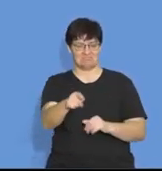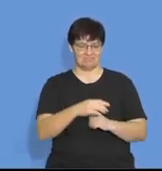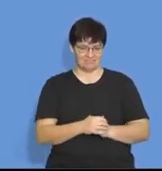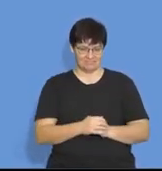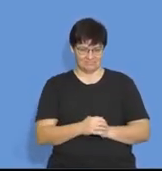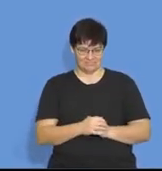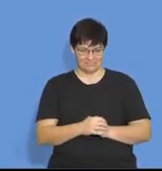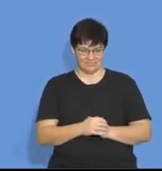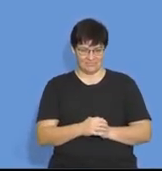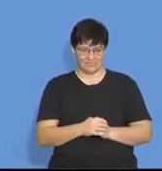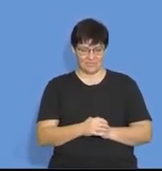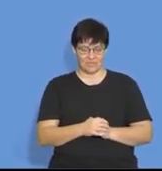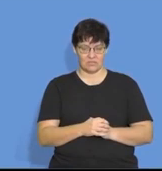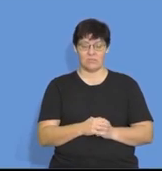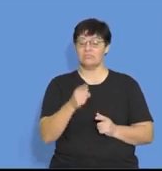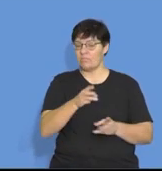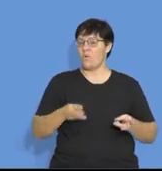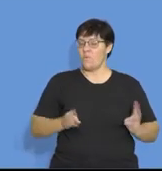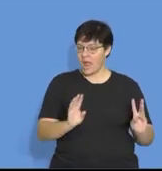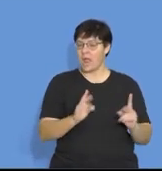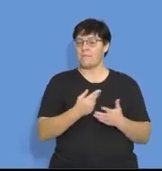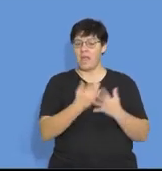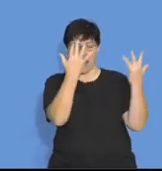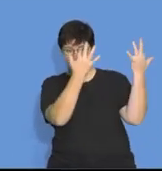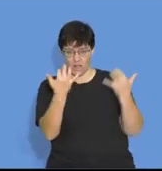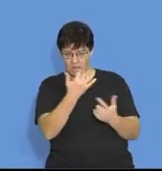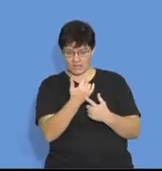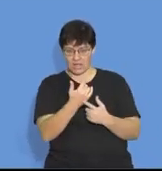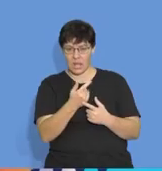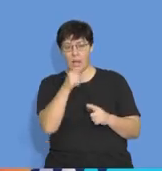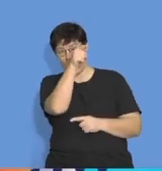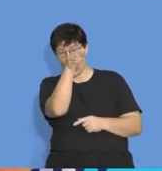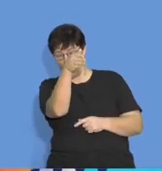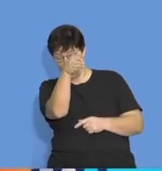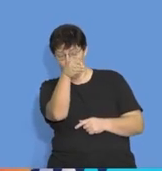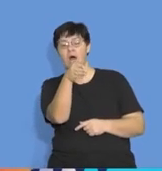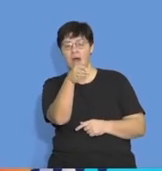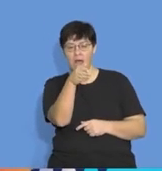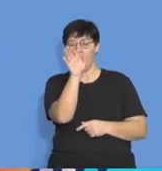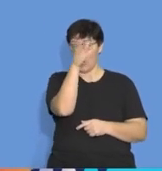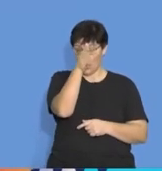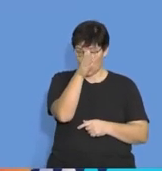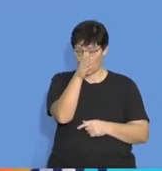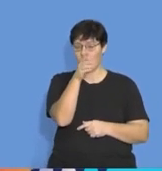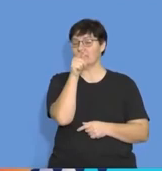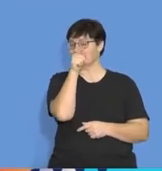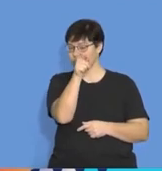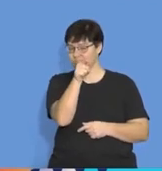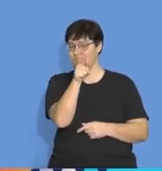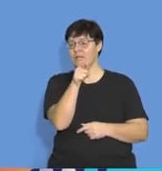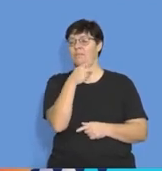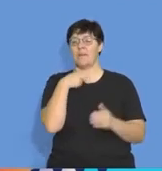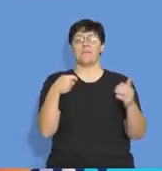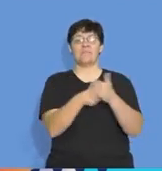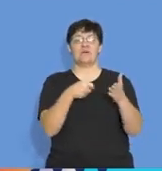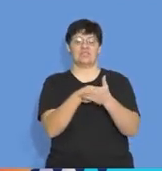given to me. So in this way, I calculated my missing component, and my missing component there was my purchases